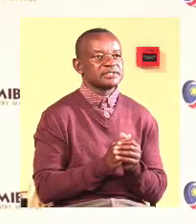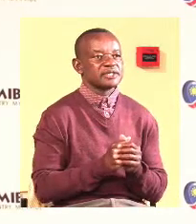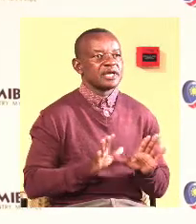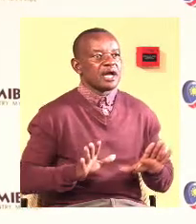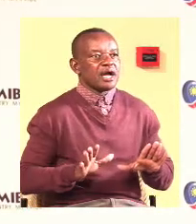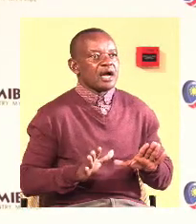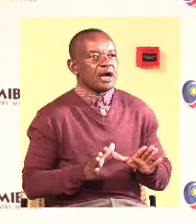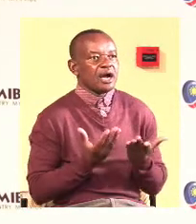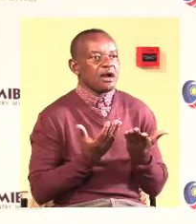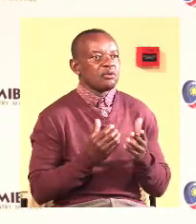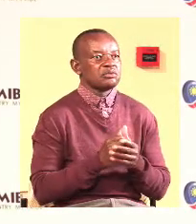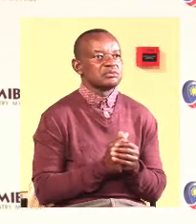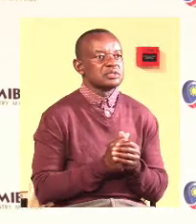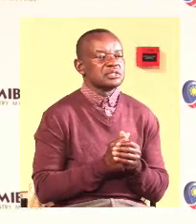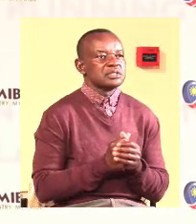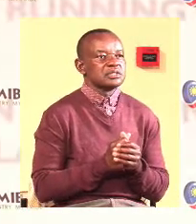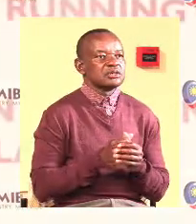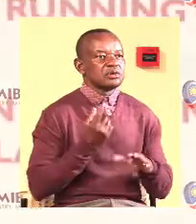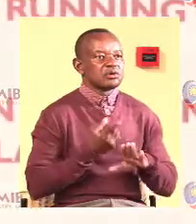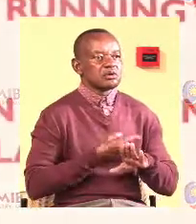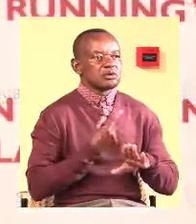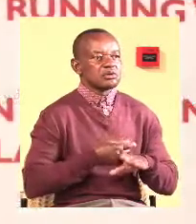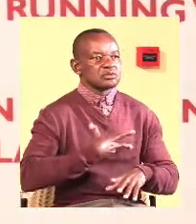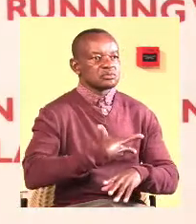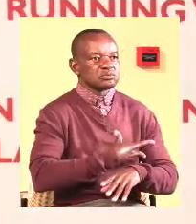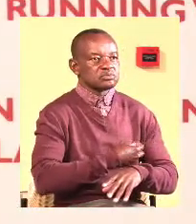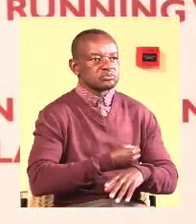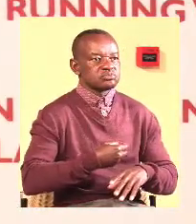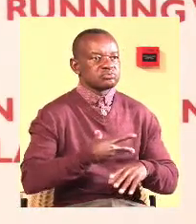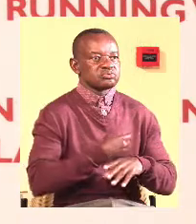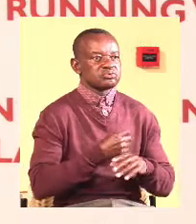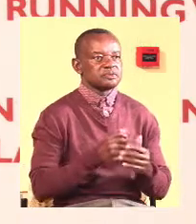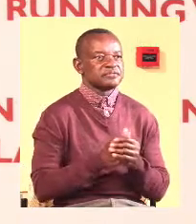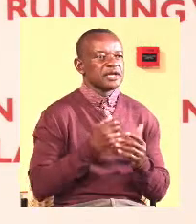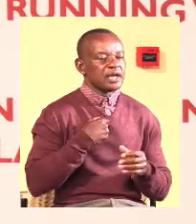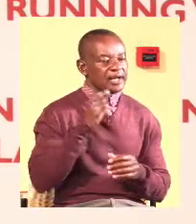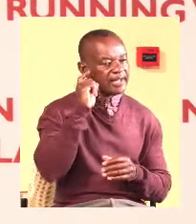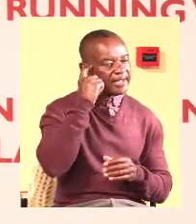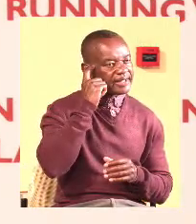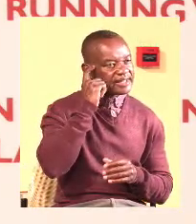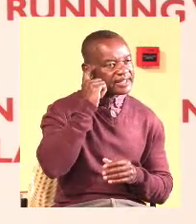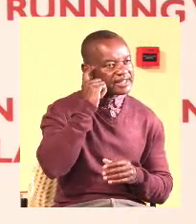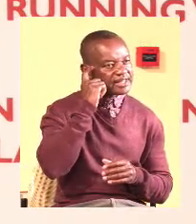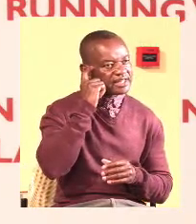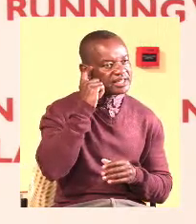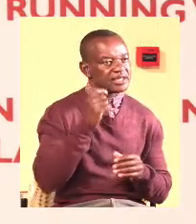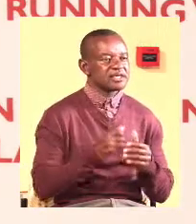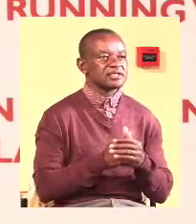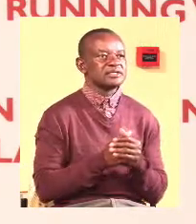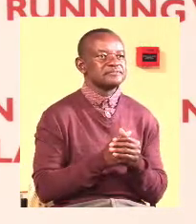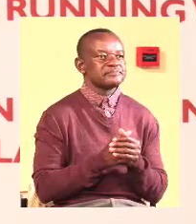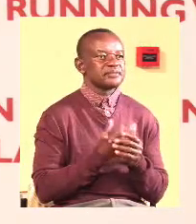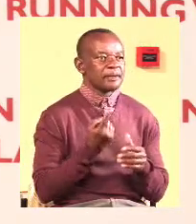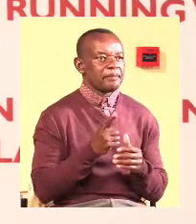Okay. I think, I'm not sure, but I'm talking under correction, and I think it's